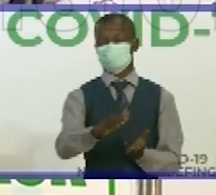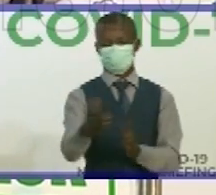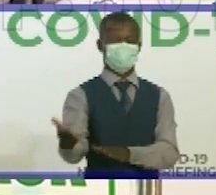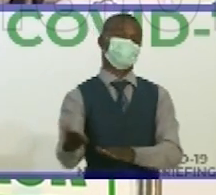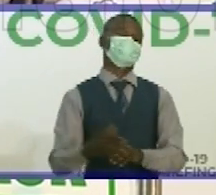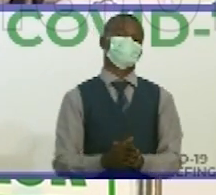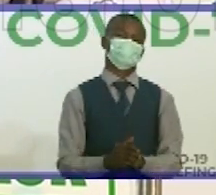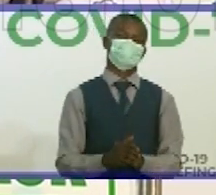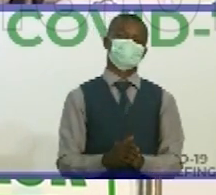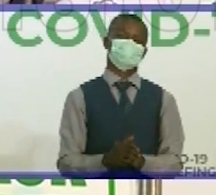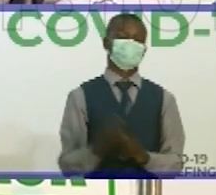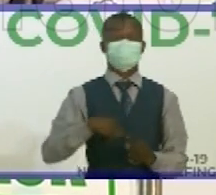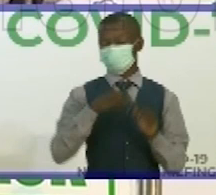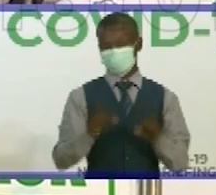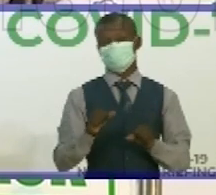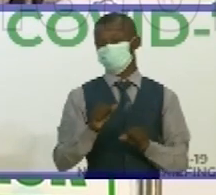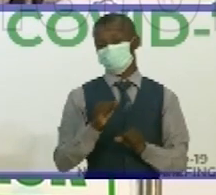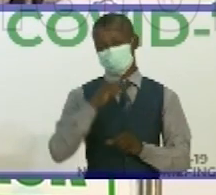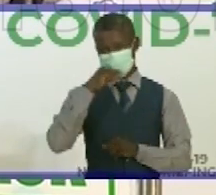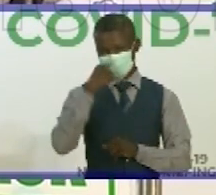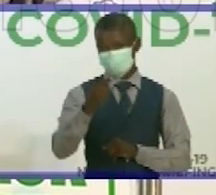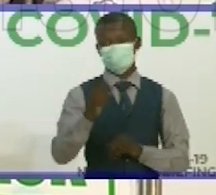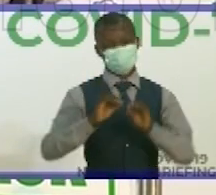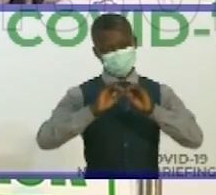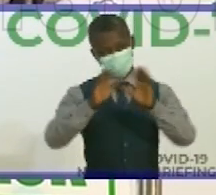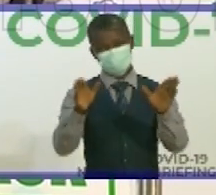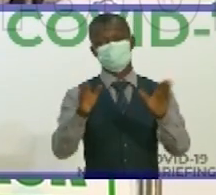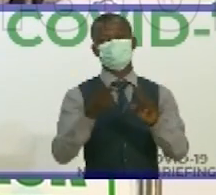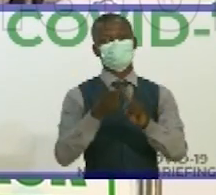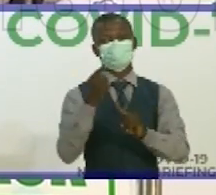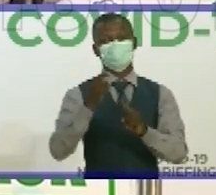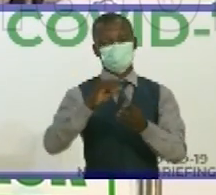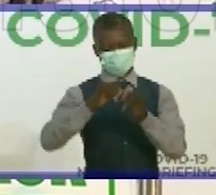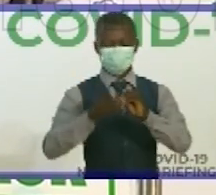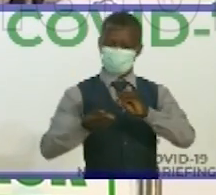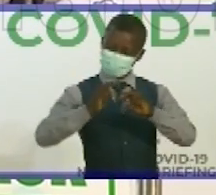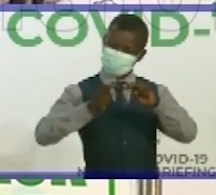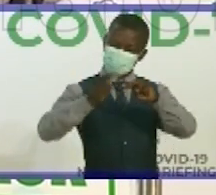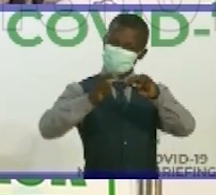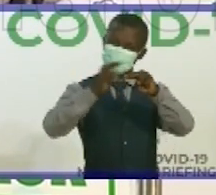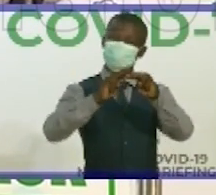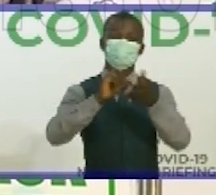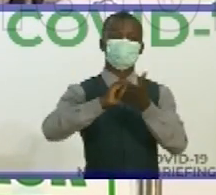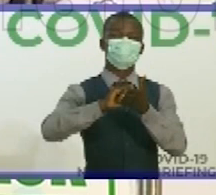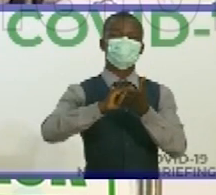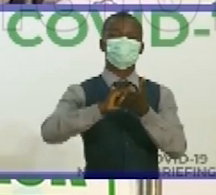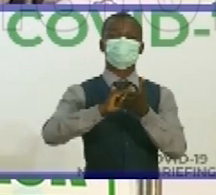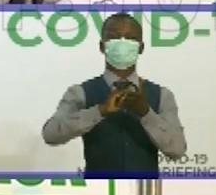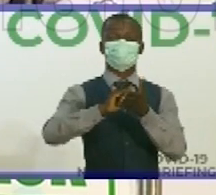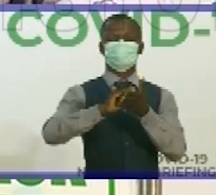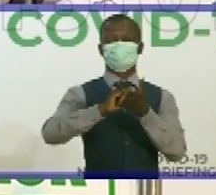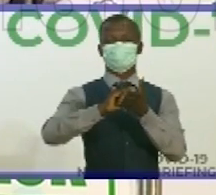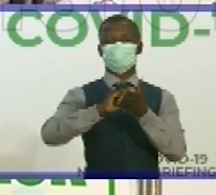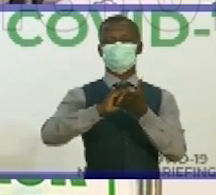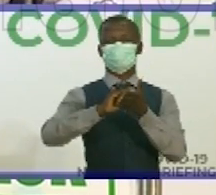We can rightly assume from the exponentially increasing numbers that the pool